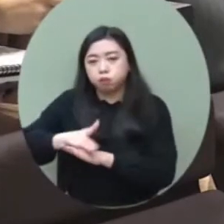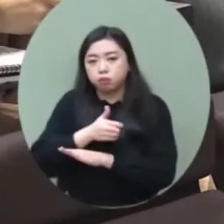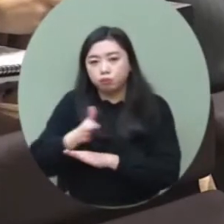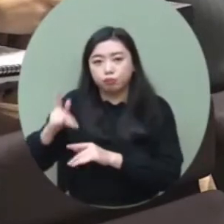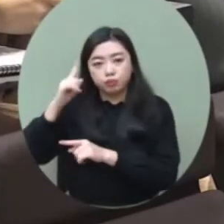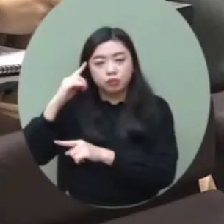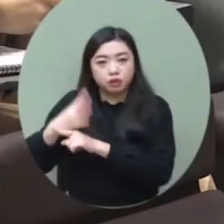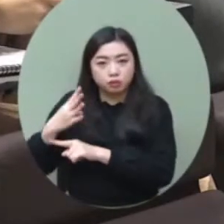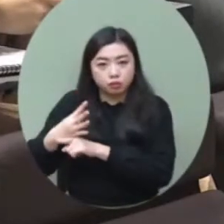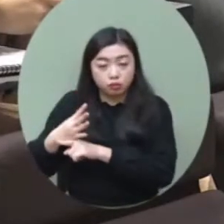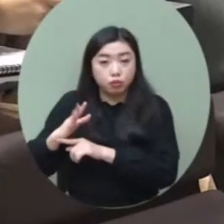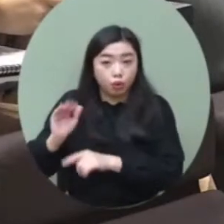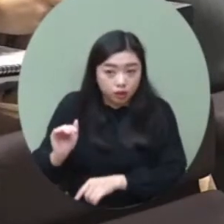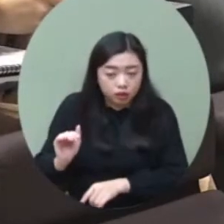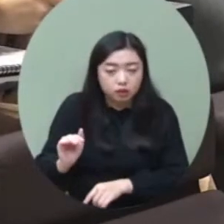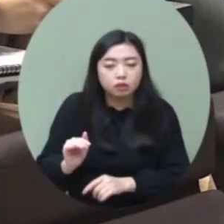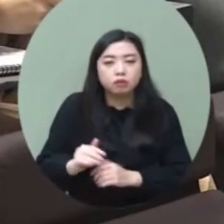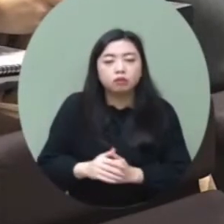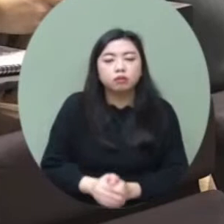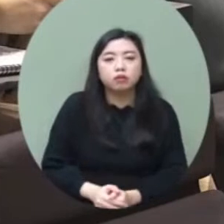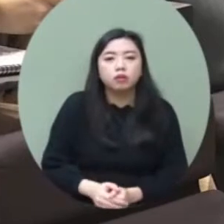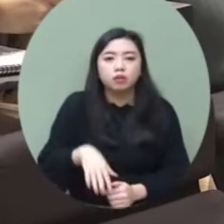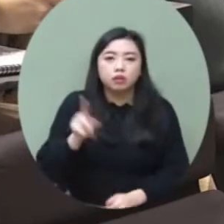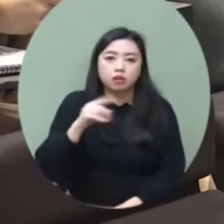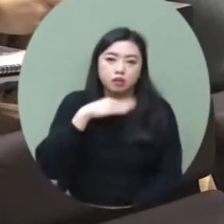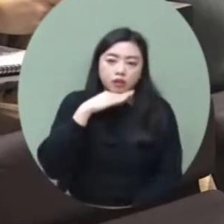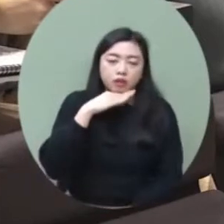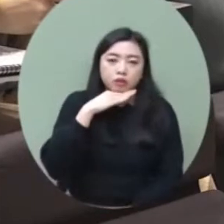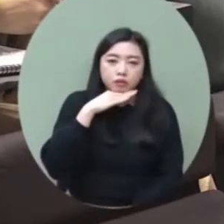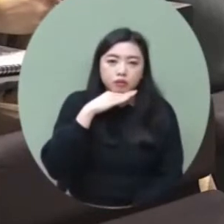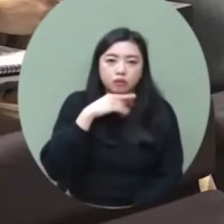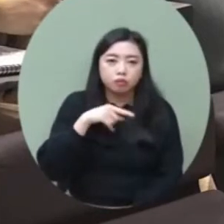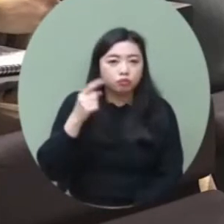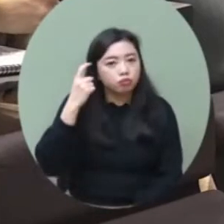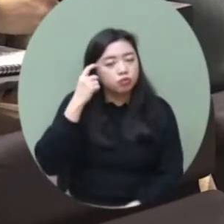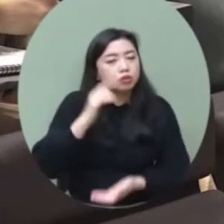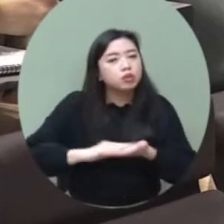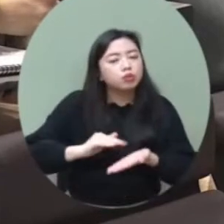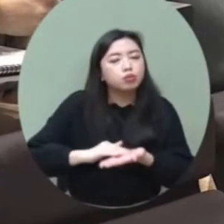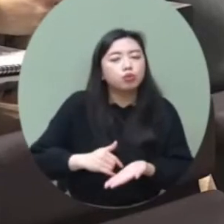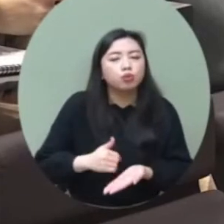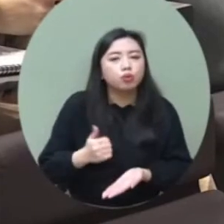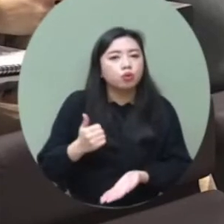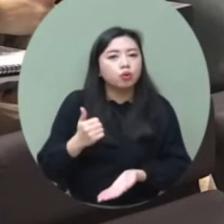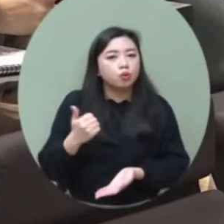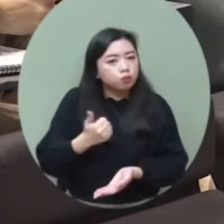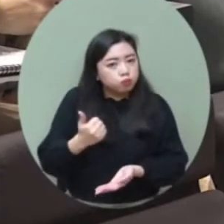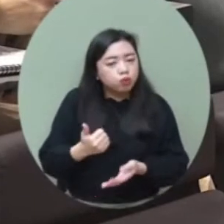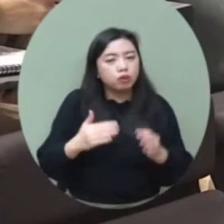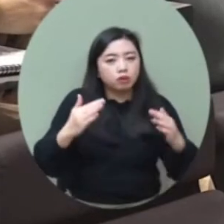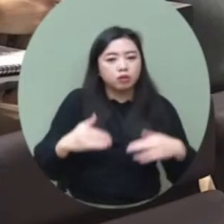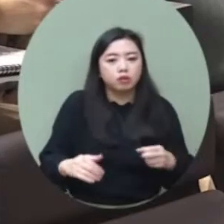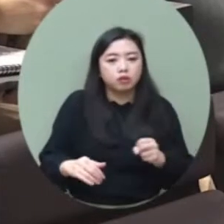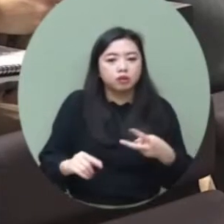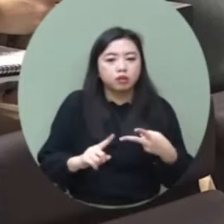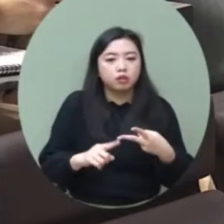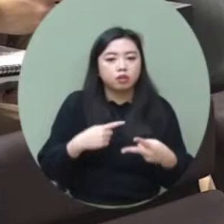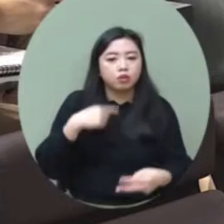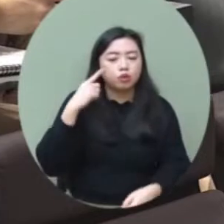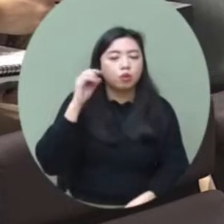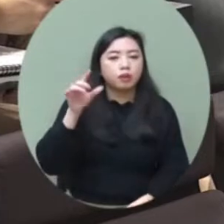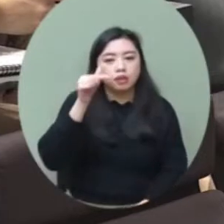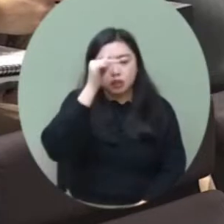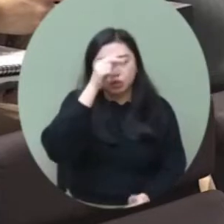the clock start counting day 1 or counting the day when they are